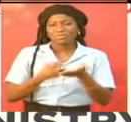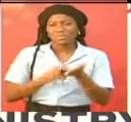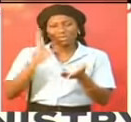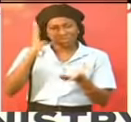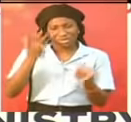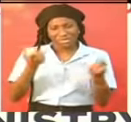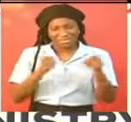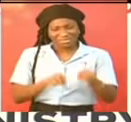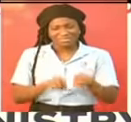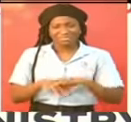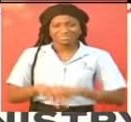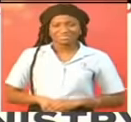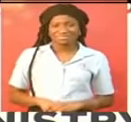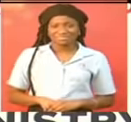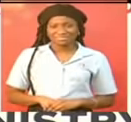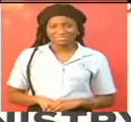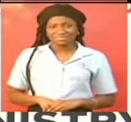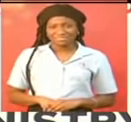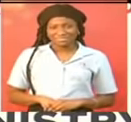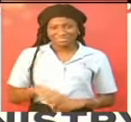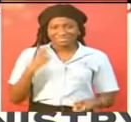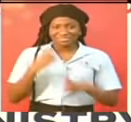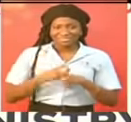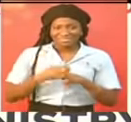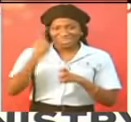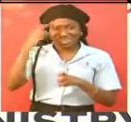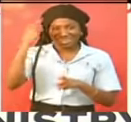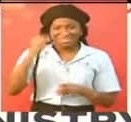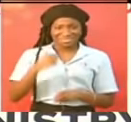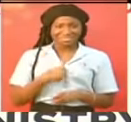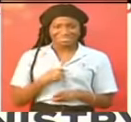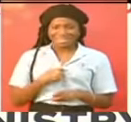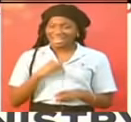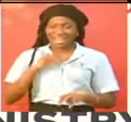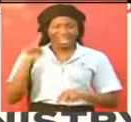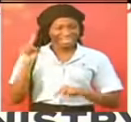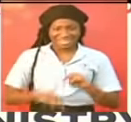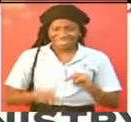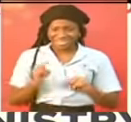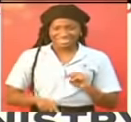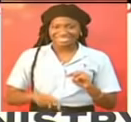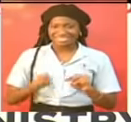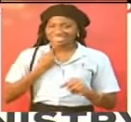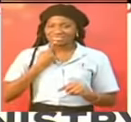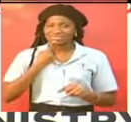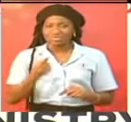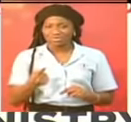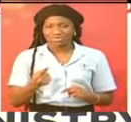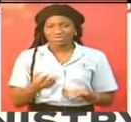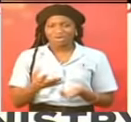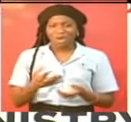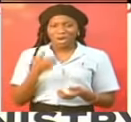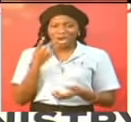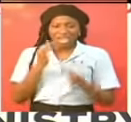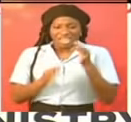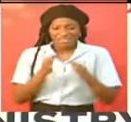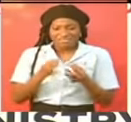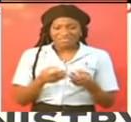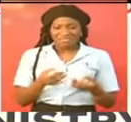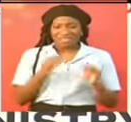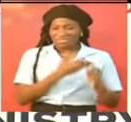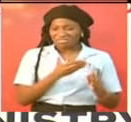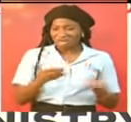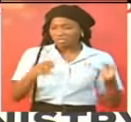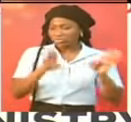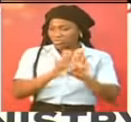should have been, because it's very difficult to predict a lot of the variables in there. But what we're looking at is how we are